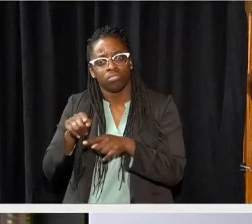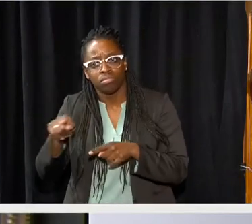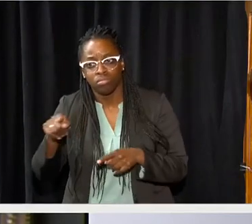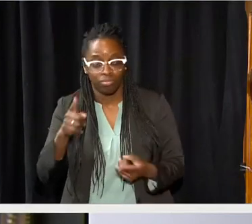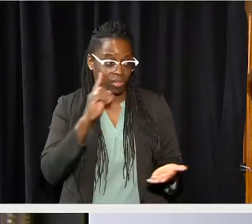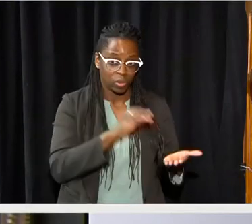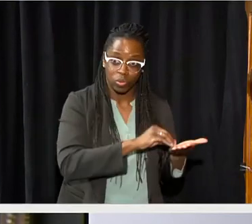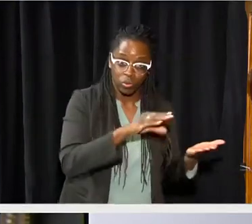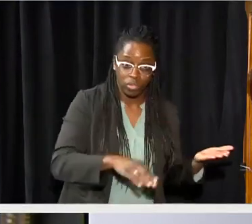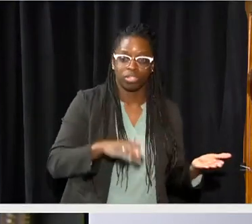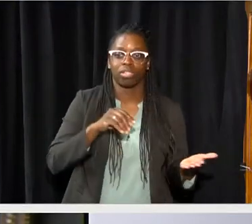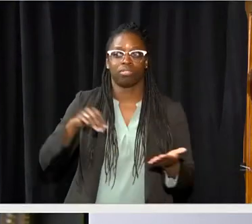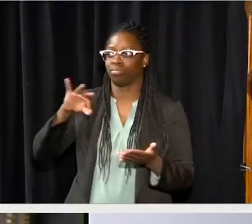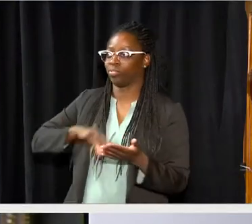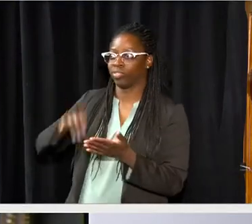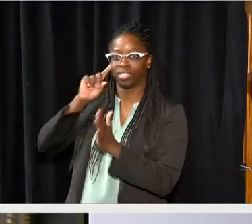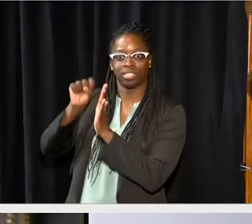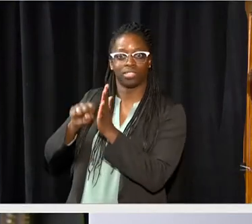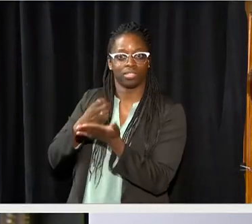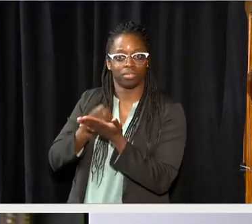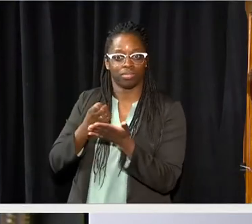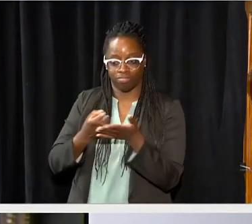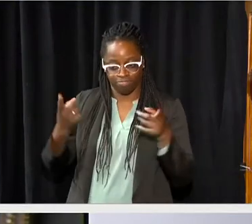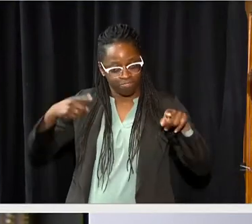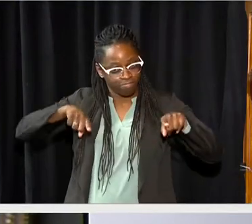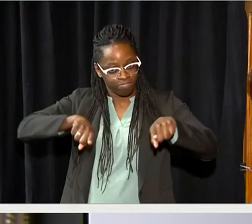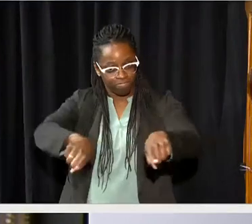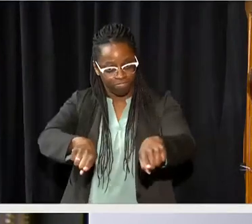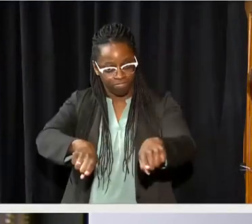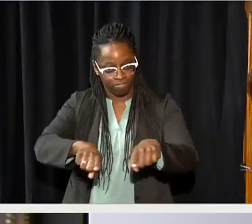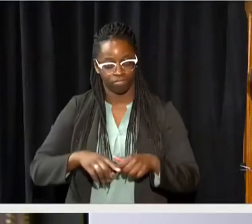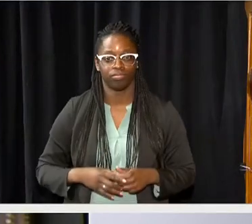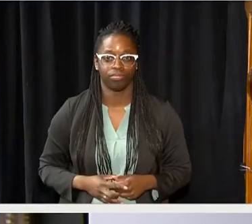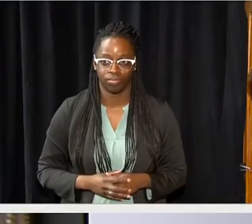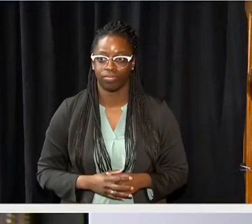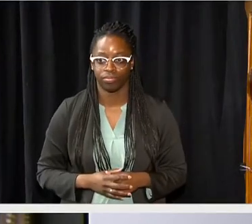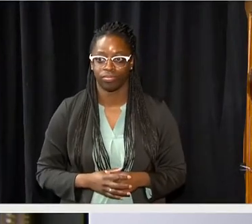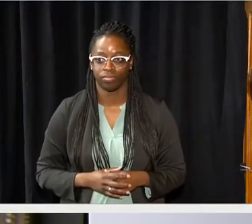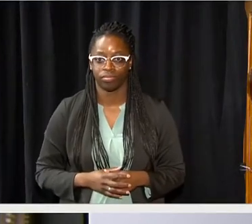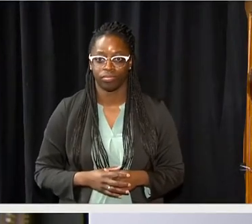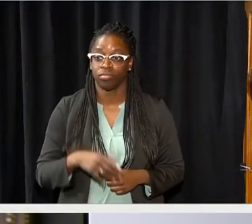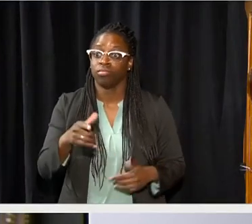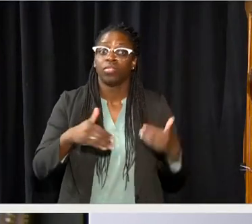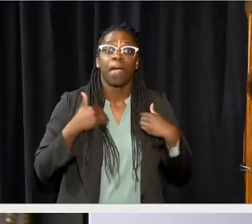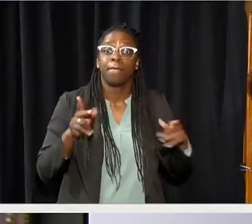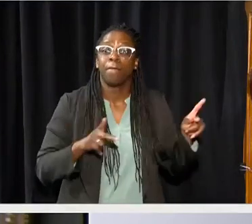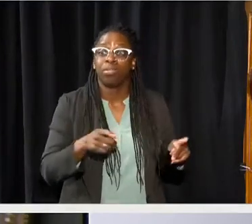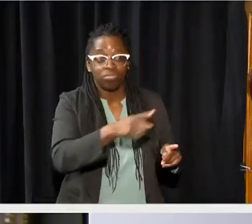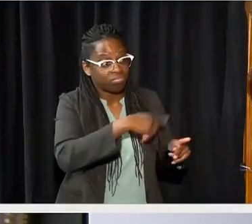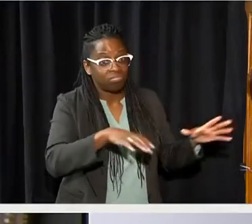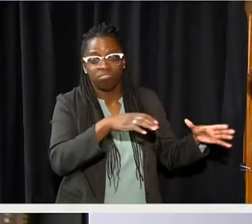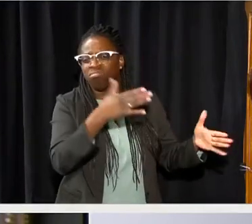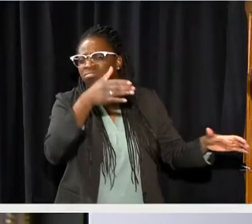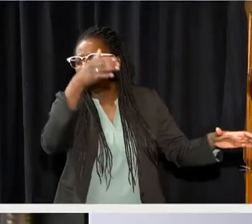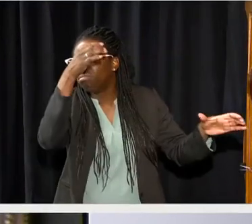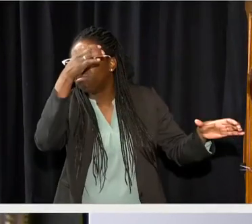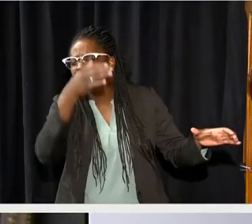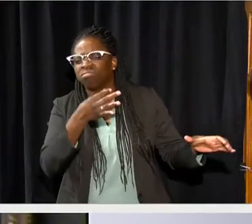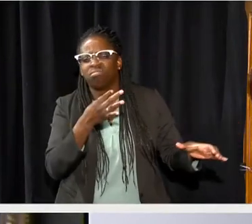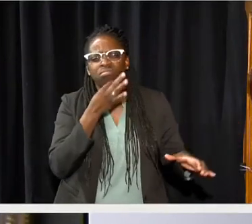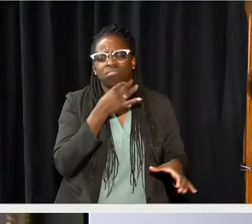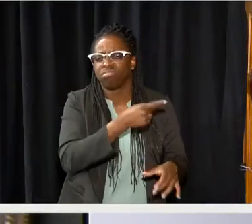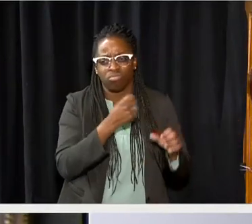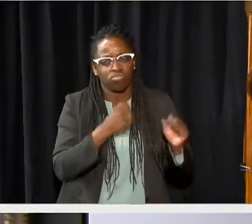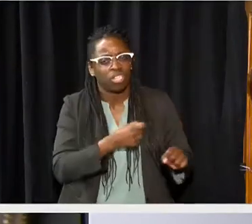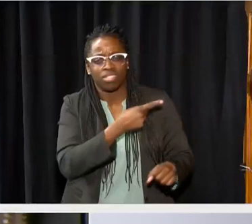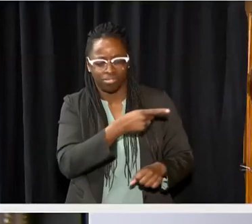economy. I see every day so much strength in our young people, amazing young people around